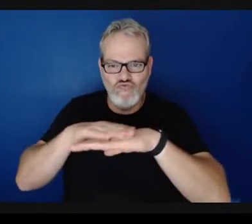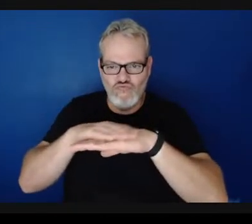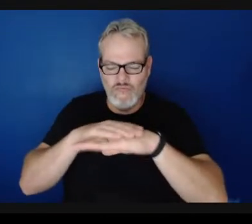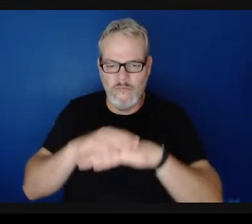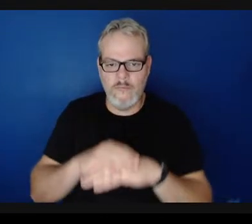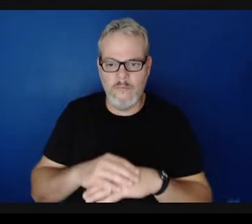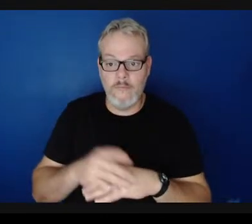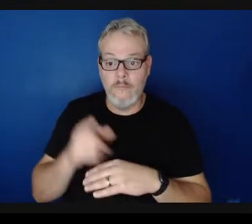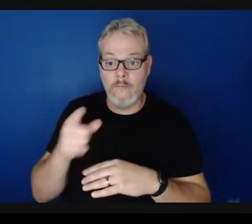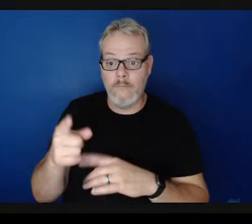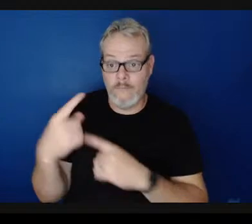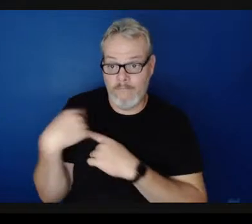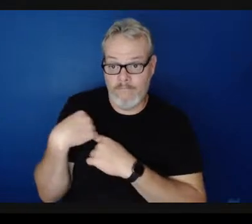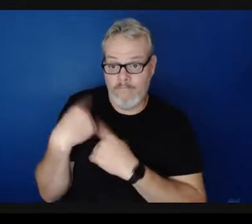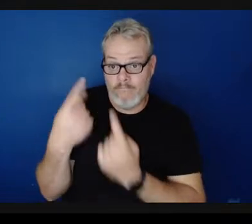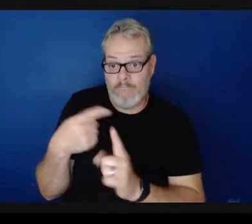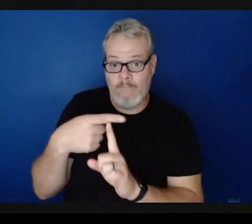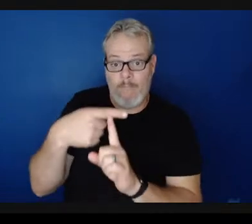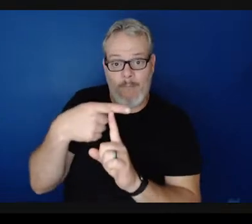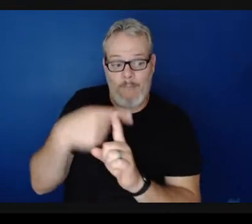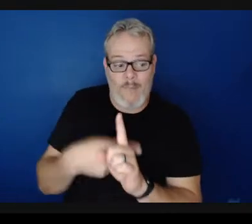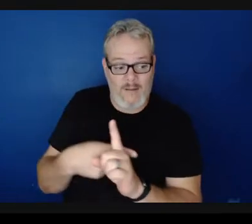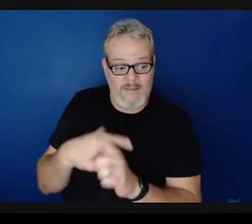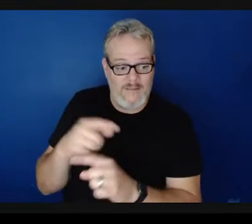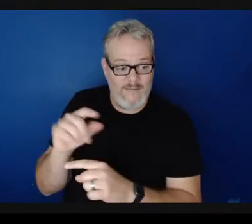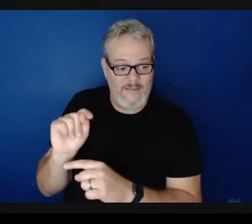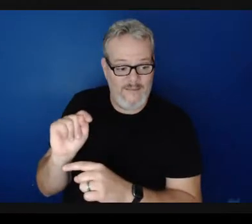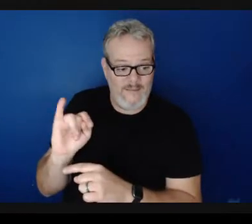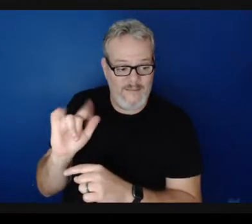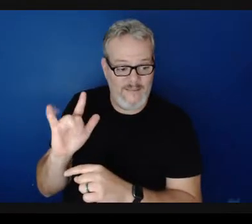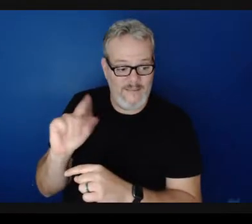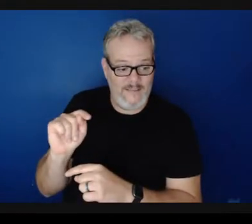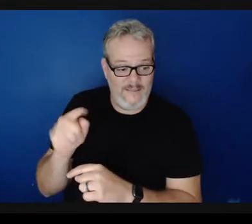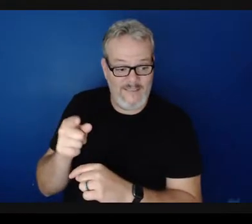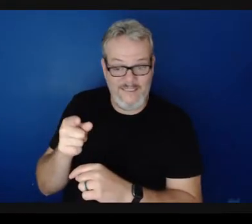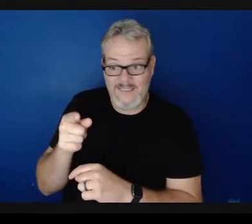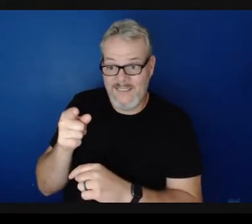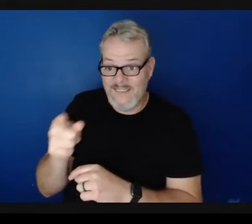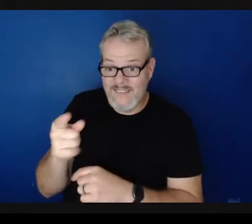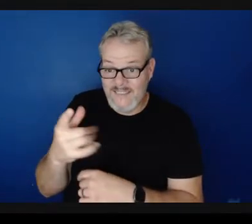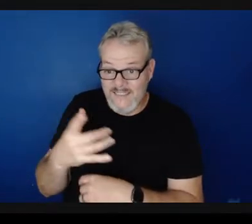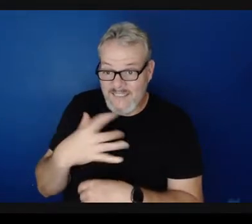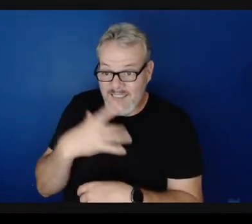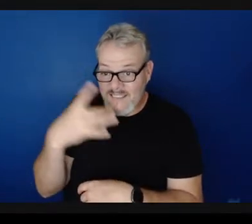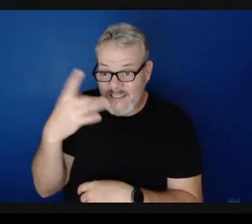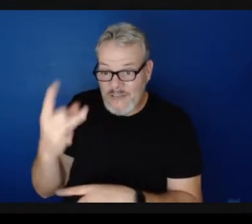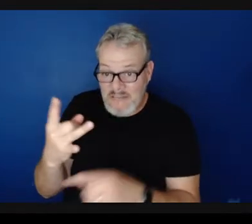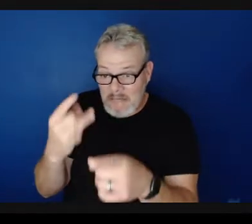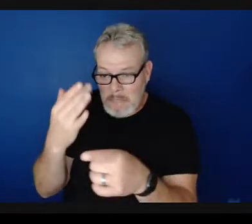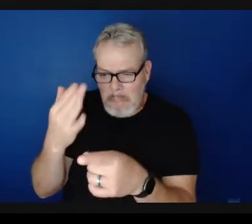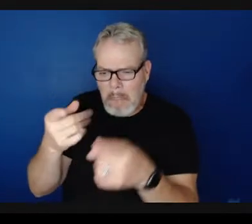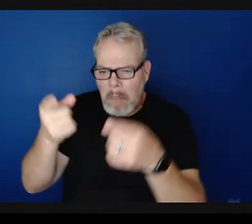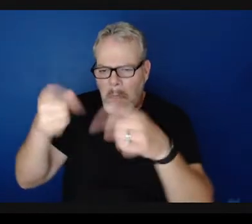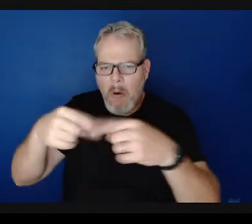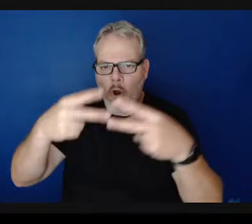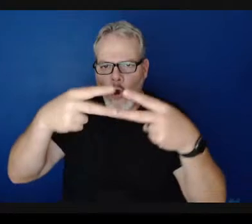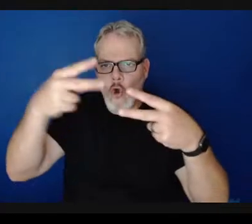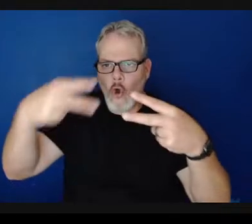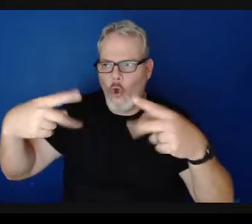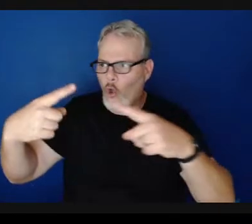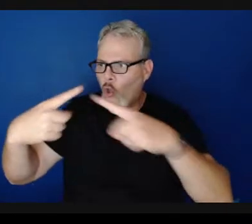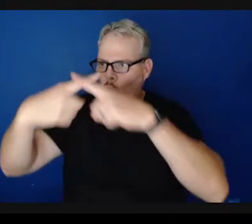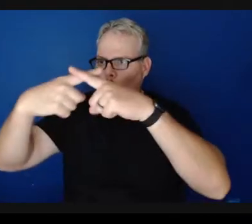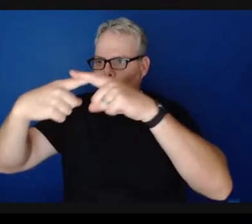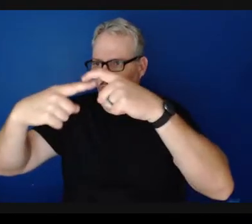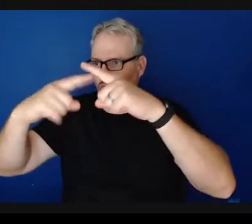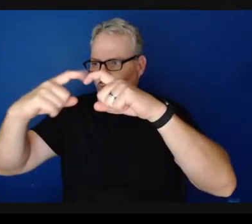Here's a last month of tilt, and so this signal here is the most interesting one right there, is like what was happening right there. And we've seen in the past